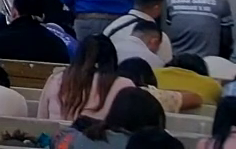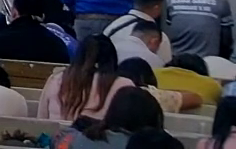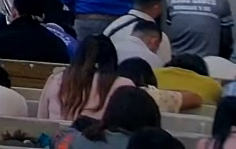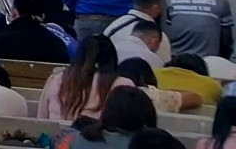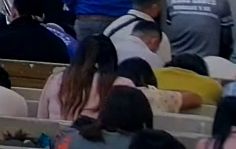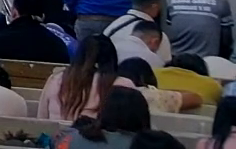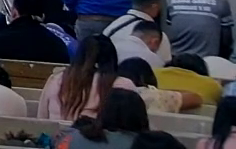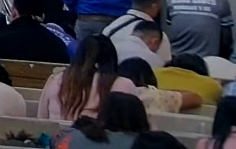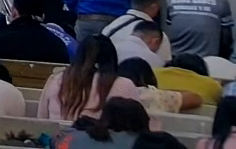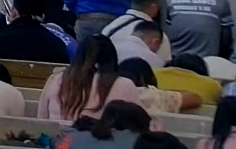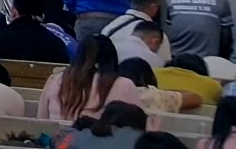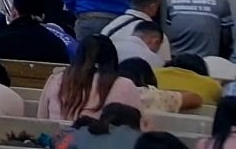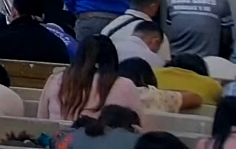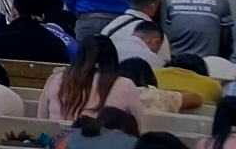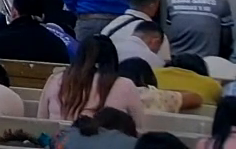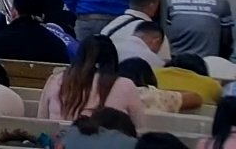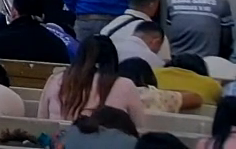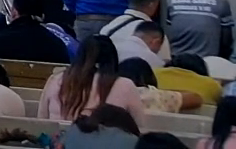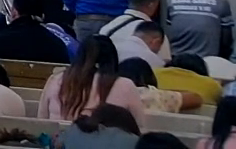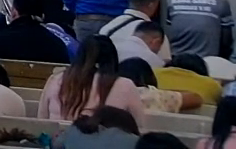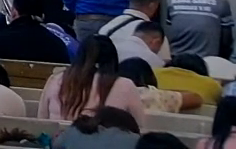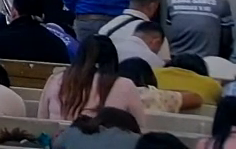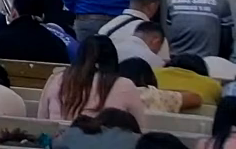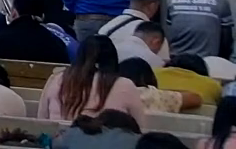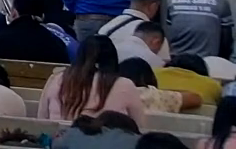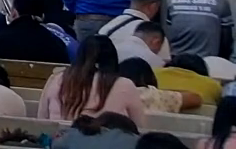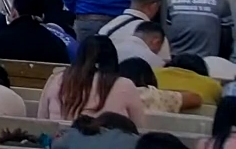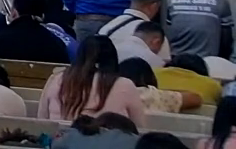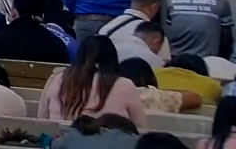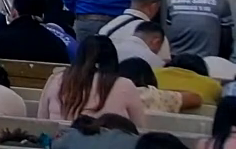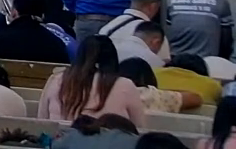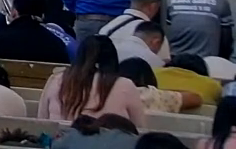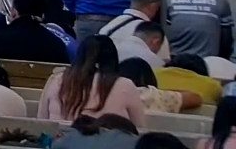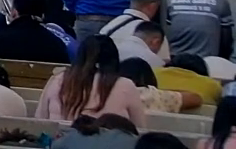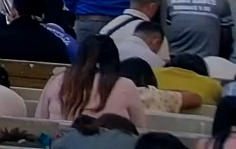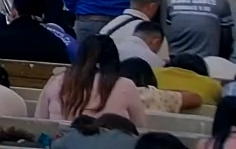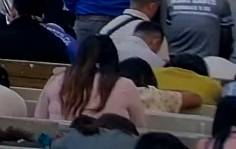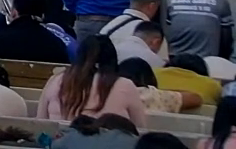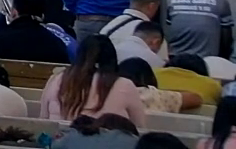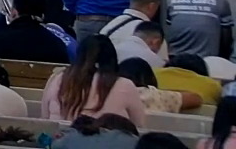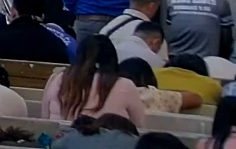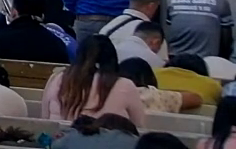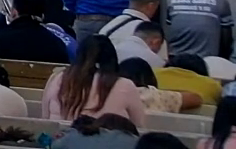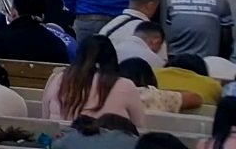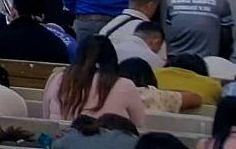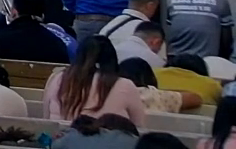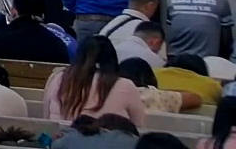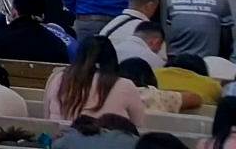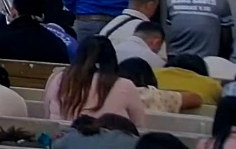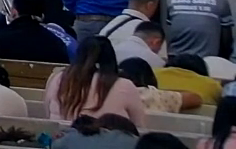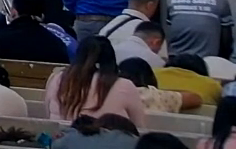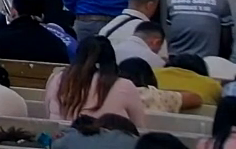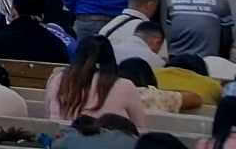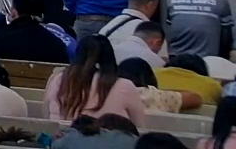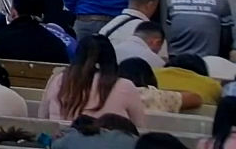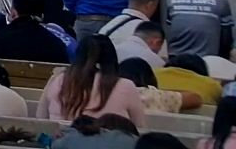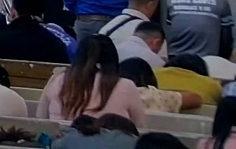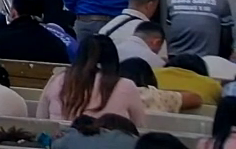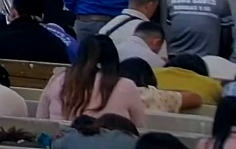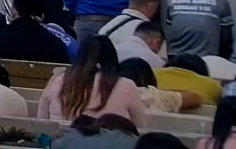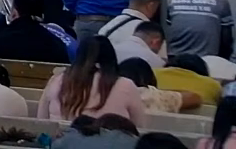nakapasar sa exam, surrendered kita sa Ginoo. Karon nakapasar na ta sa board exam. Murag nagduha-duha na